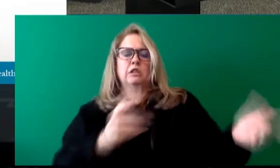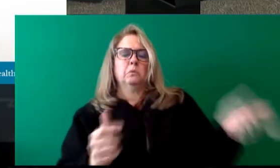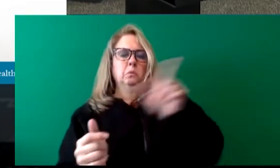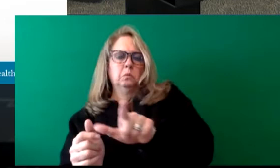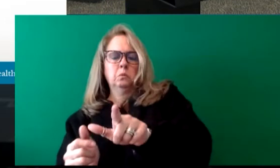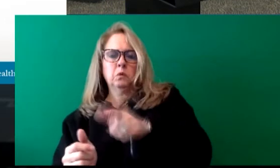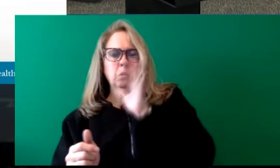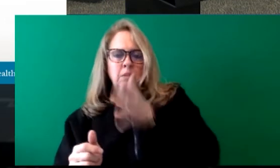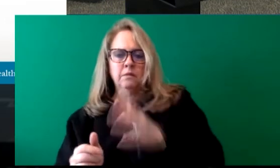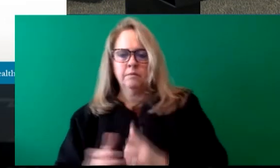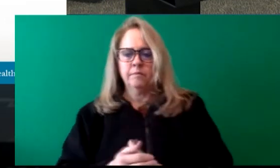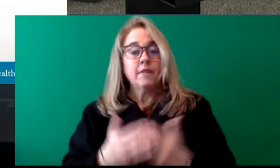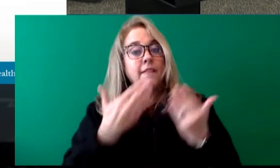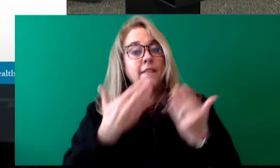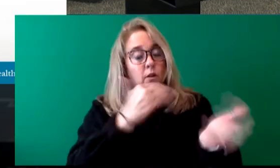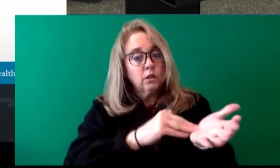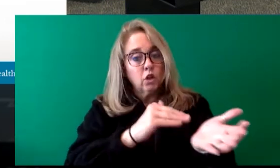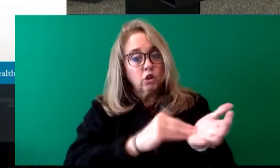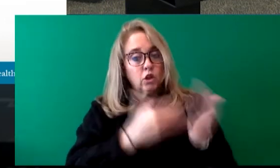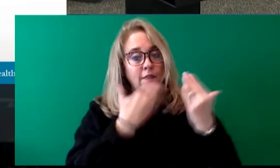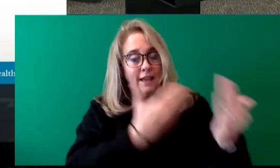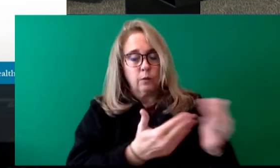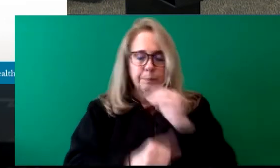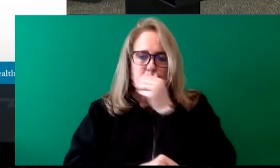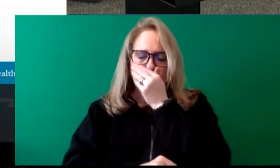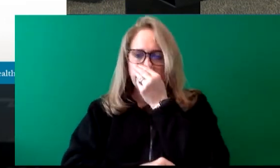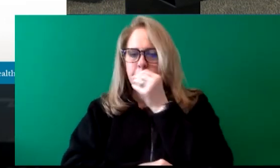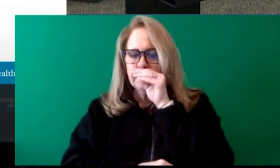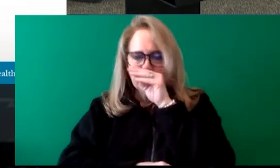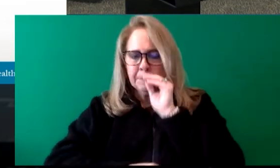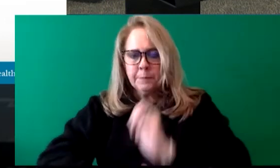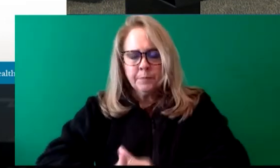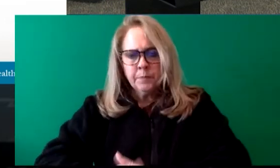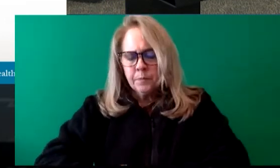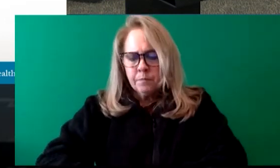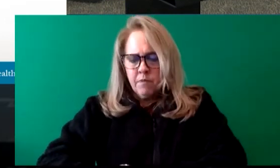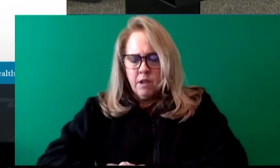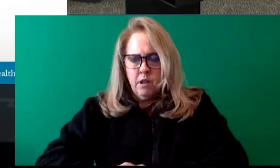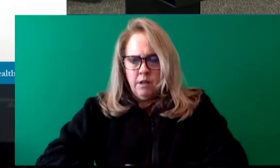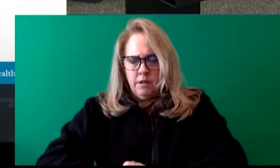Thank you, Dr. Urbina. Let's go with Fadi and then we'll do questions.